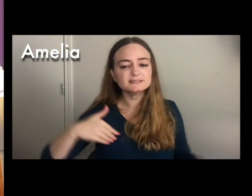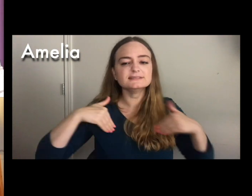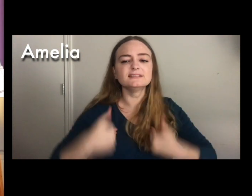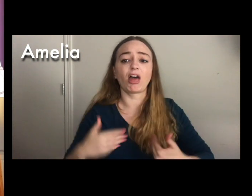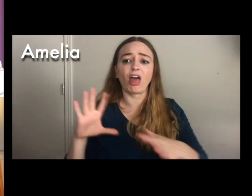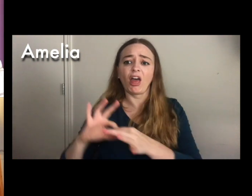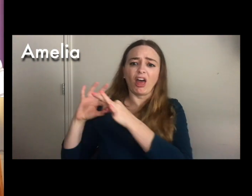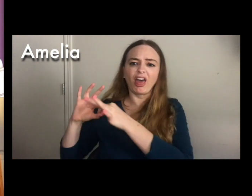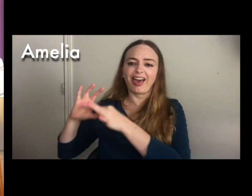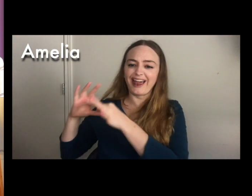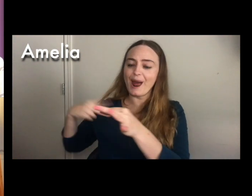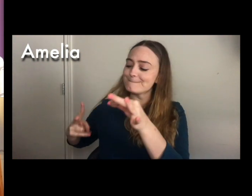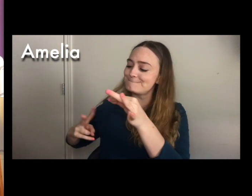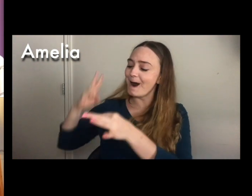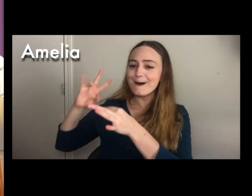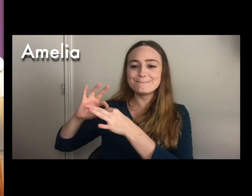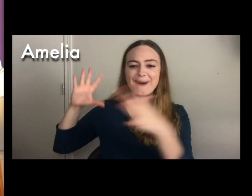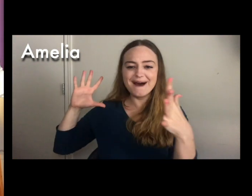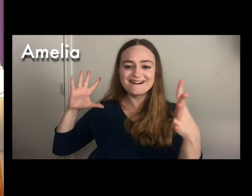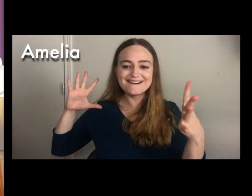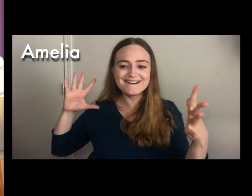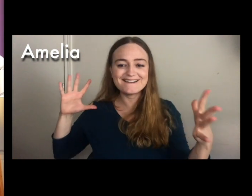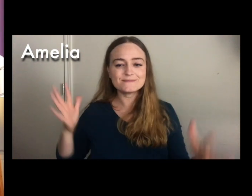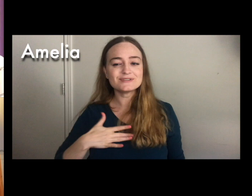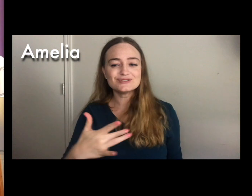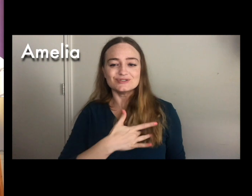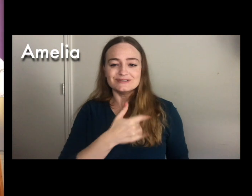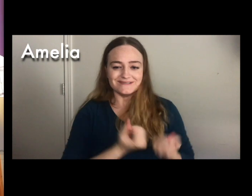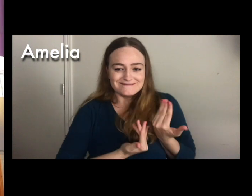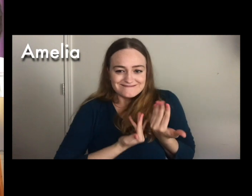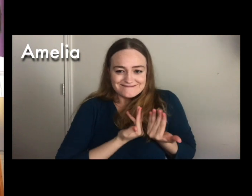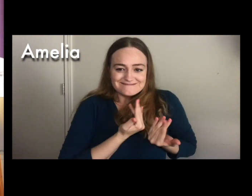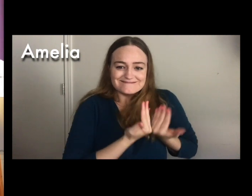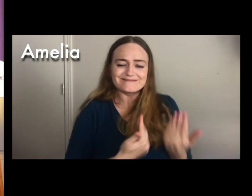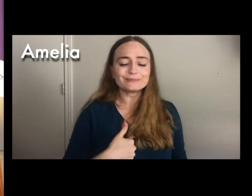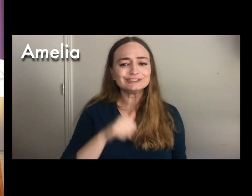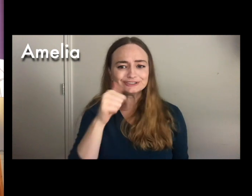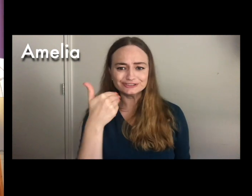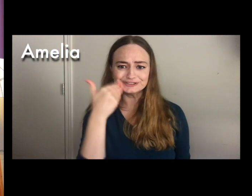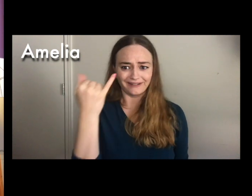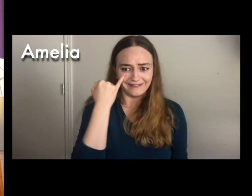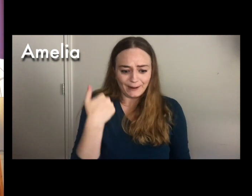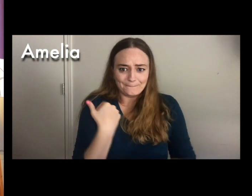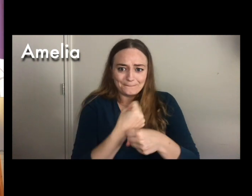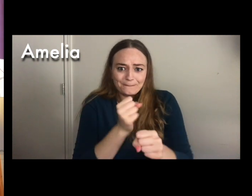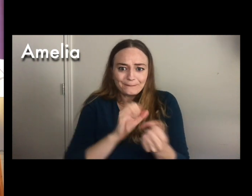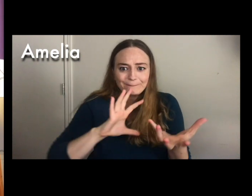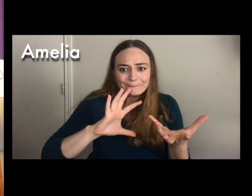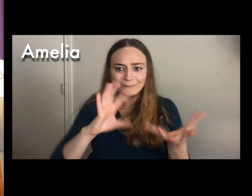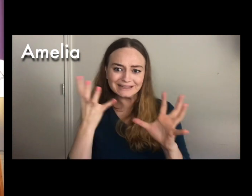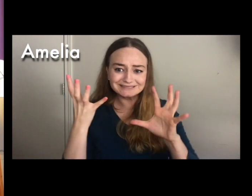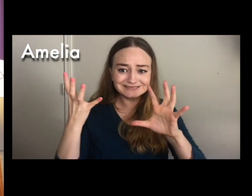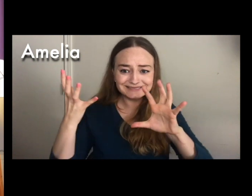my mouth. I'm cutting strings from my back with my brand new blade. And my heart's gushing blood all over the floor. And